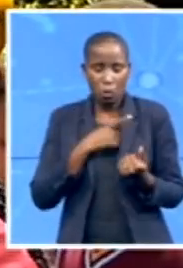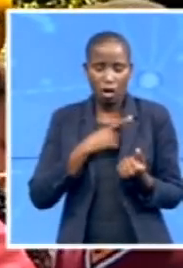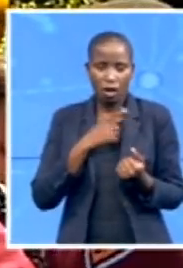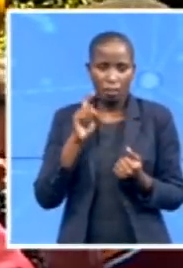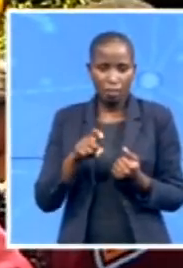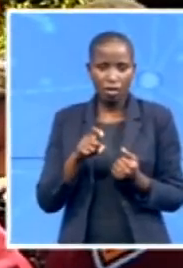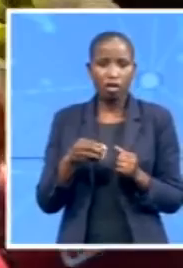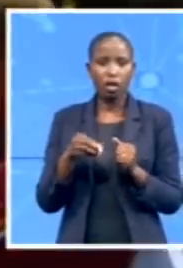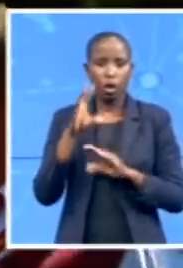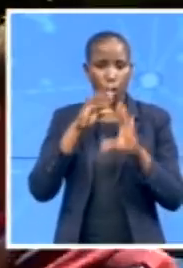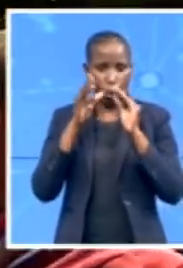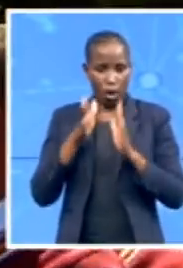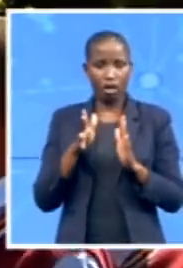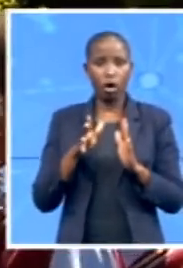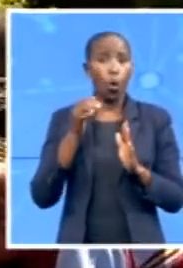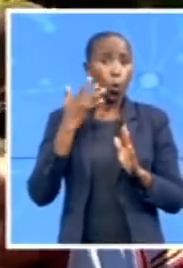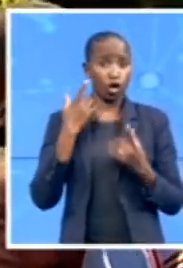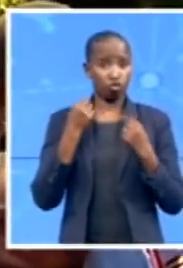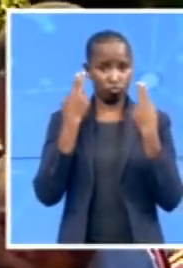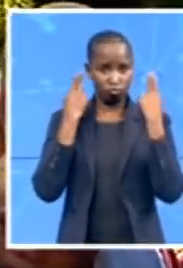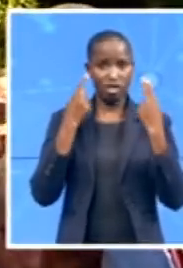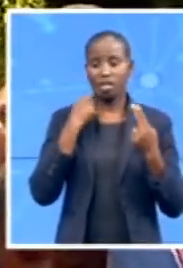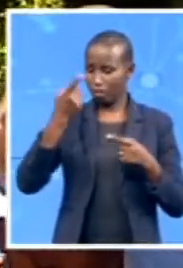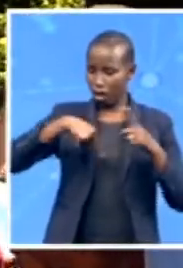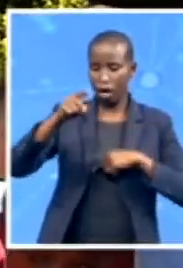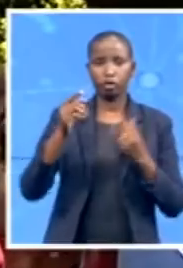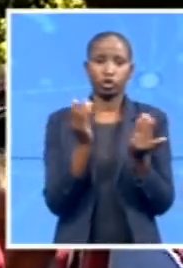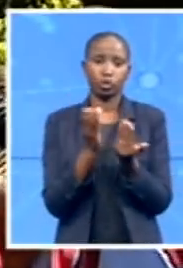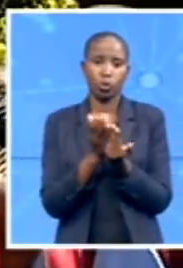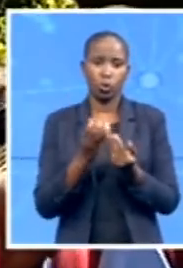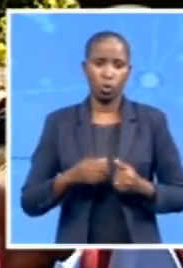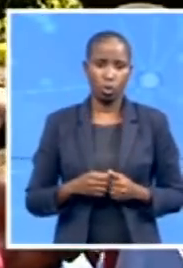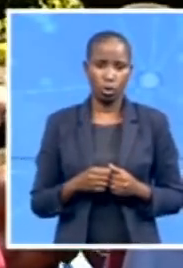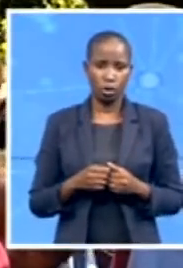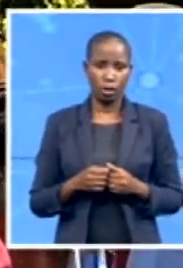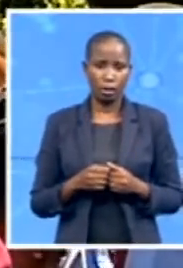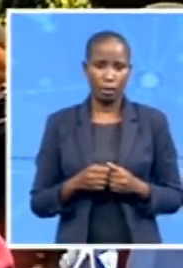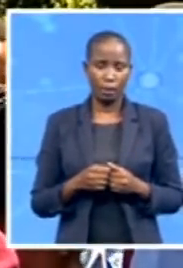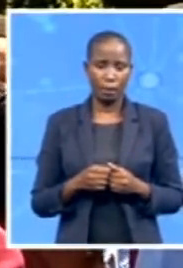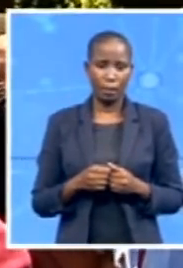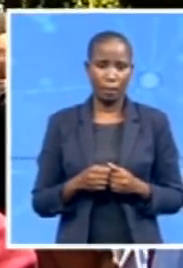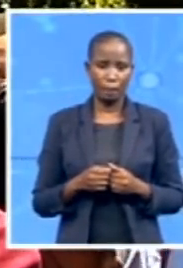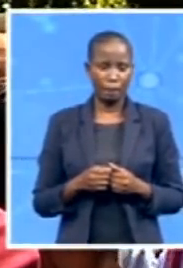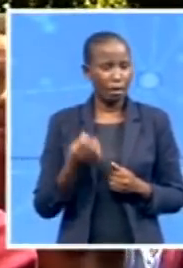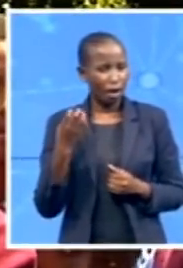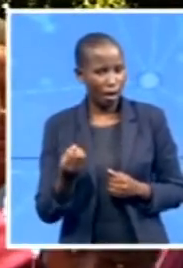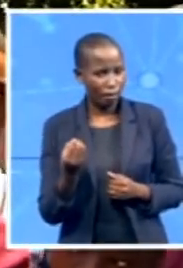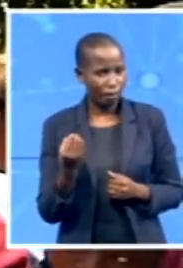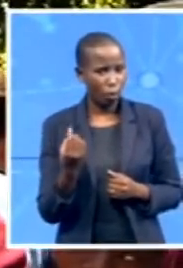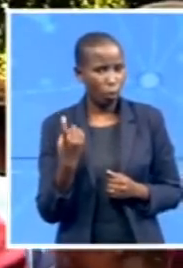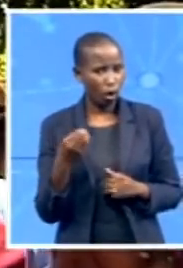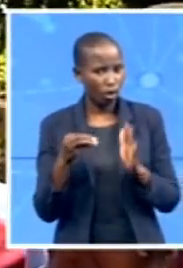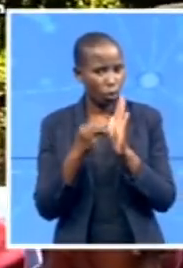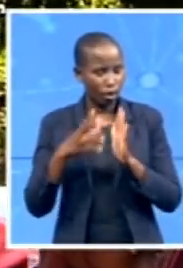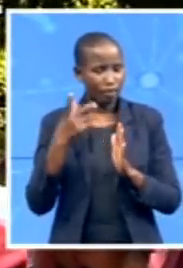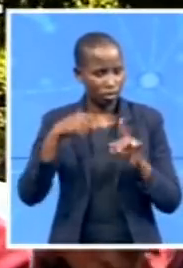because of the white children feel safe because of we were demonic. There's a learner that went out of the school because of they told her to get out of the school. We thought they don't want her.